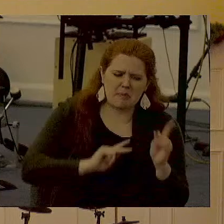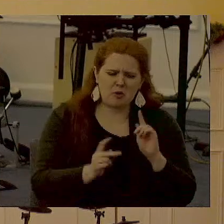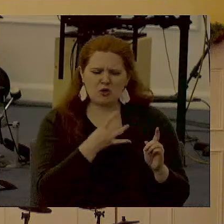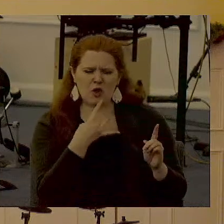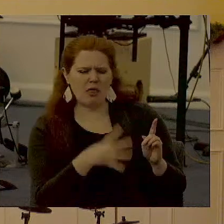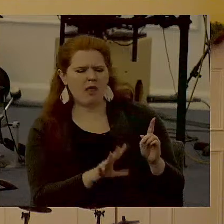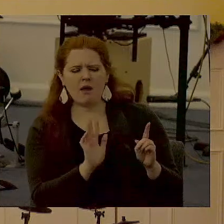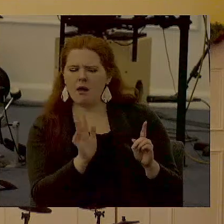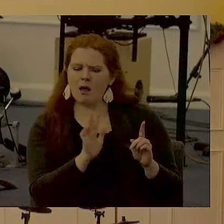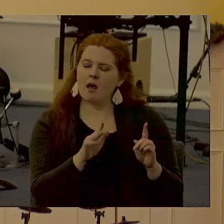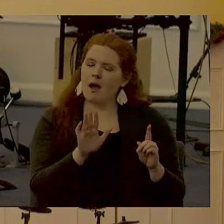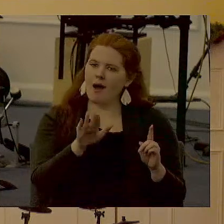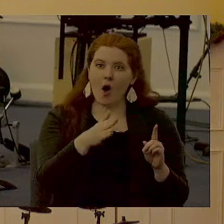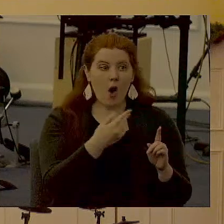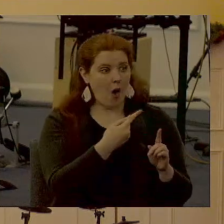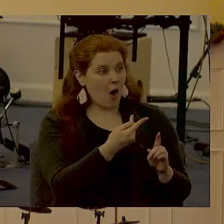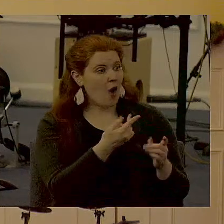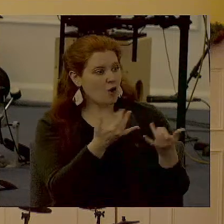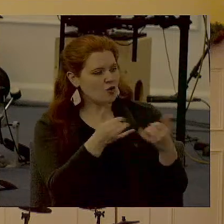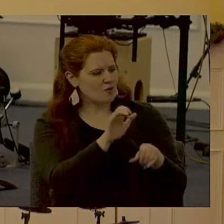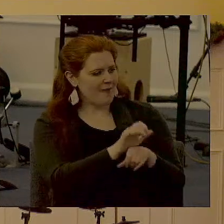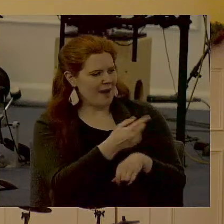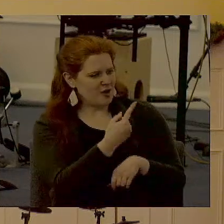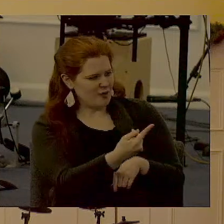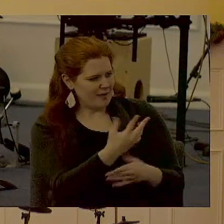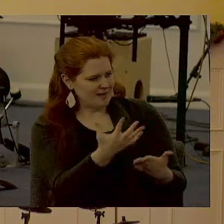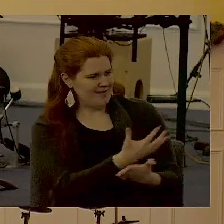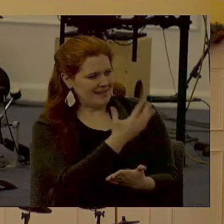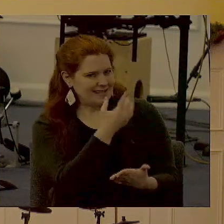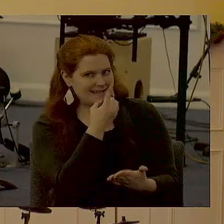I'm having dinner with you tonight, Zacchaeus.